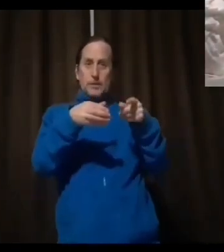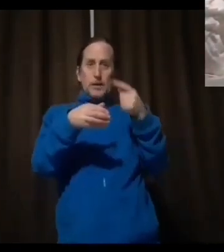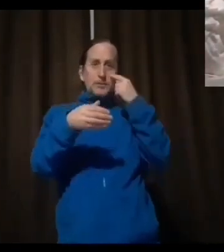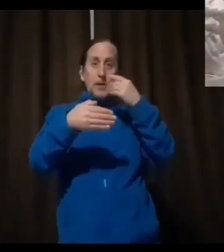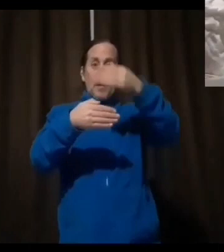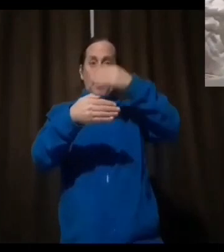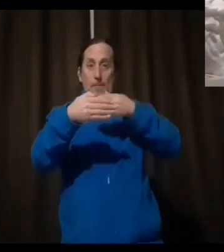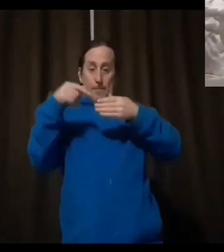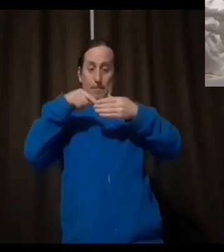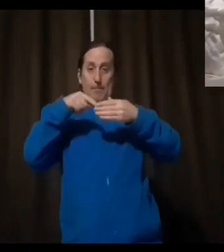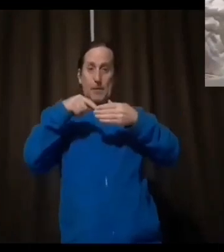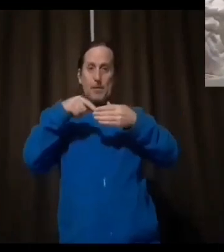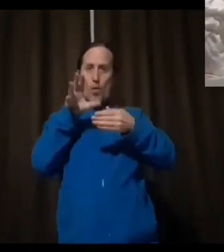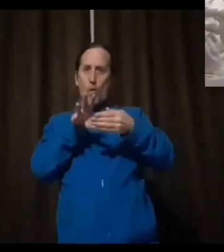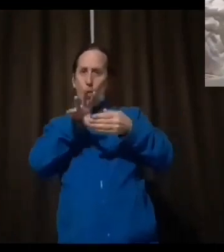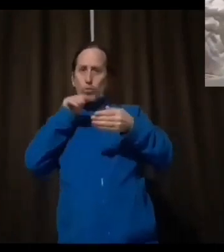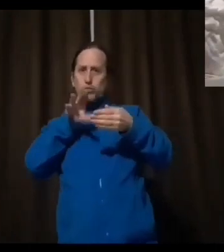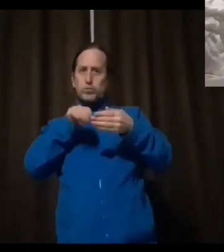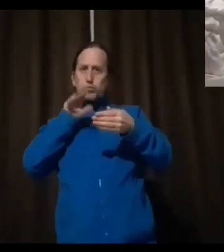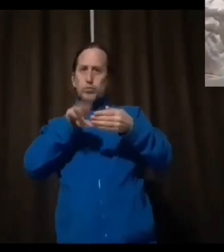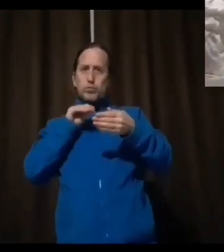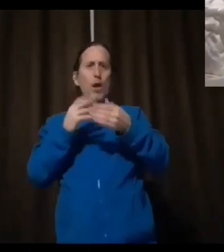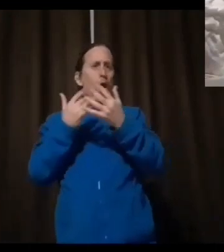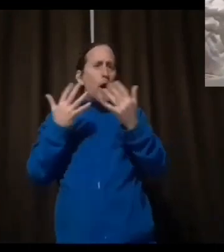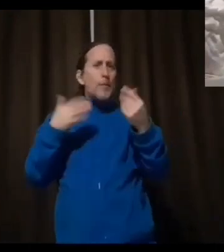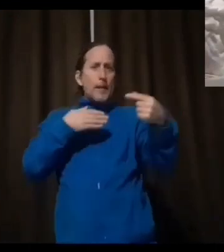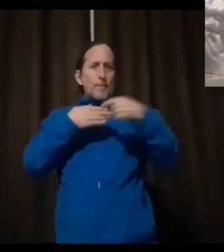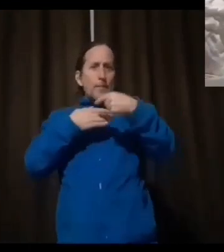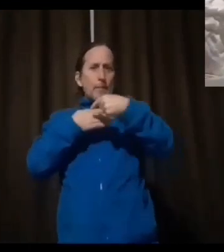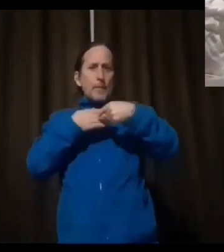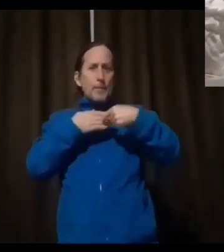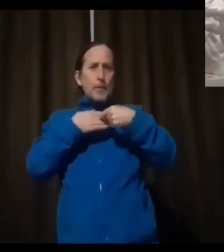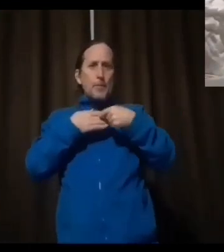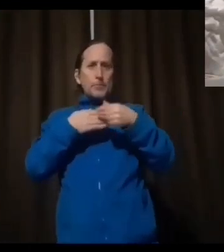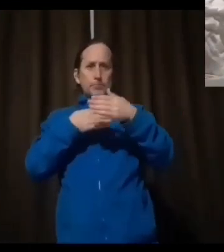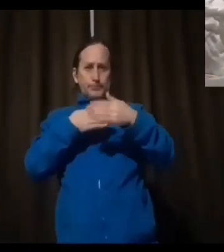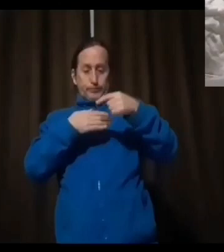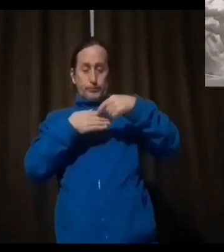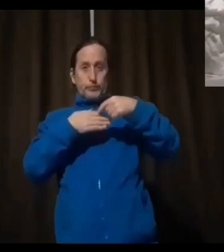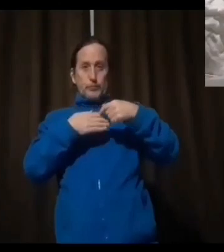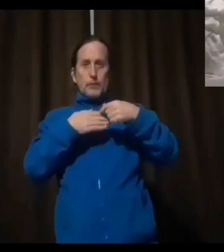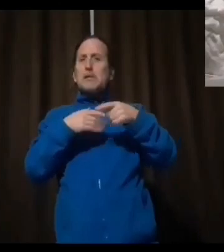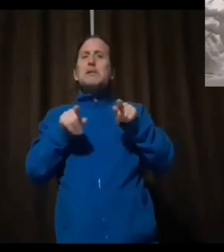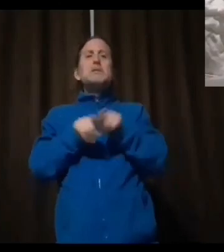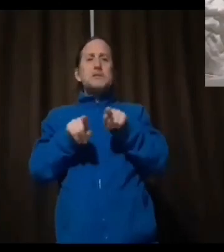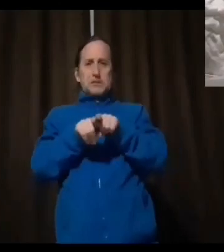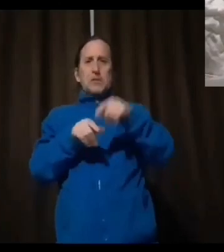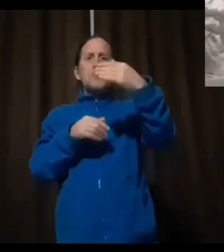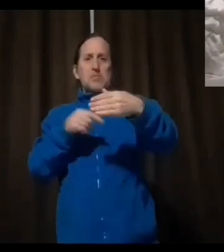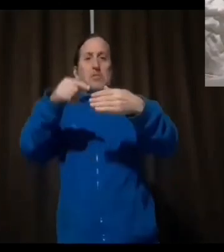with what we are expecting on the front screen here. Most of the hits seem to not make it through to the back screen, and a few